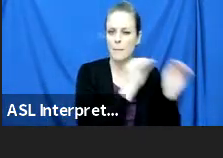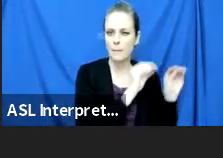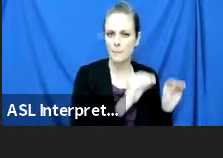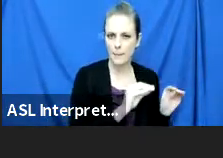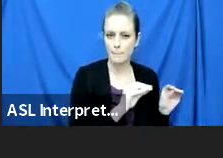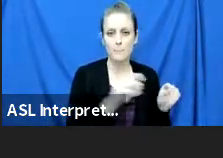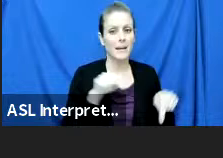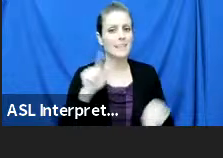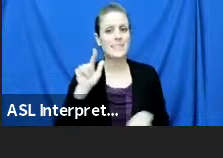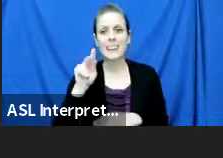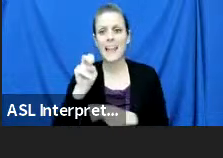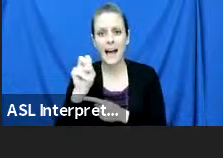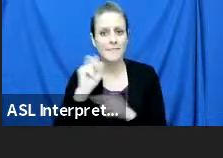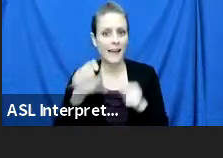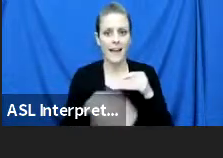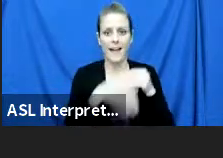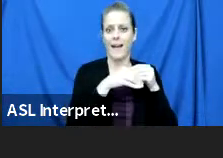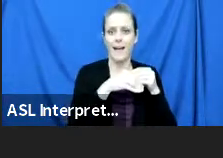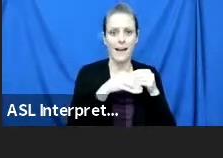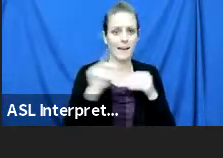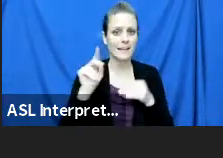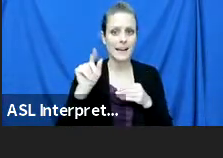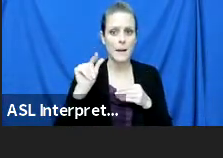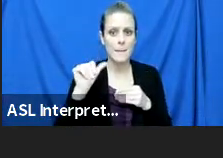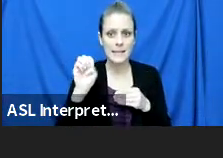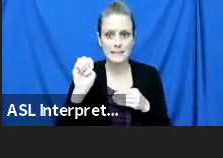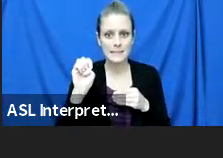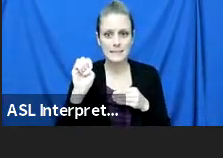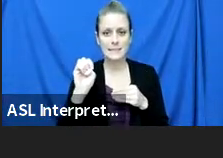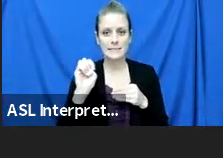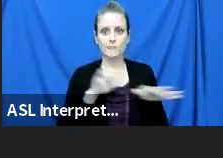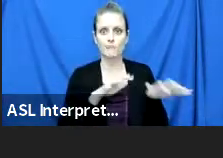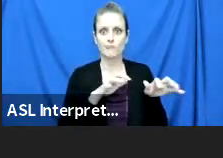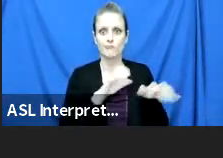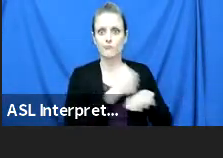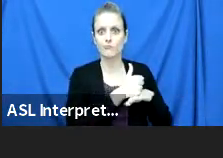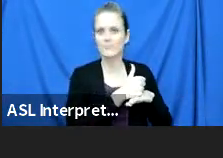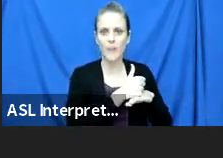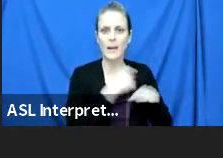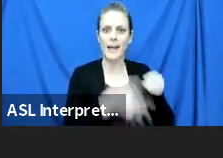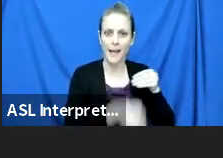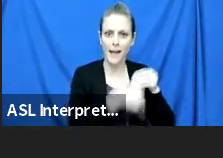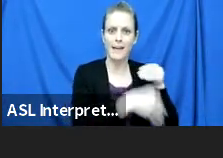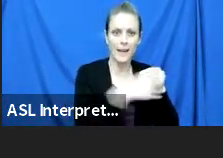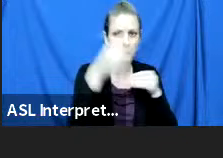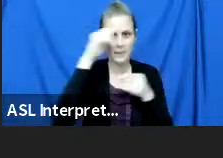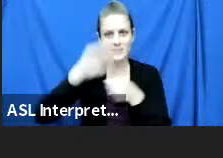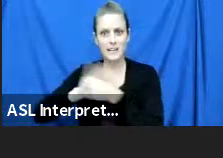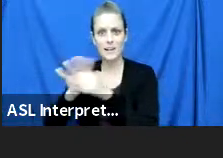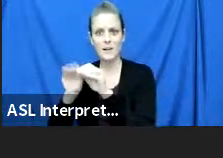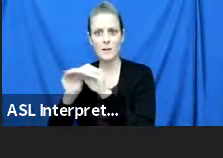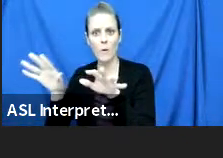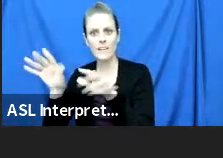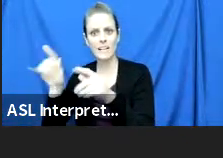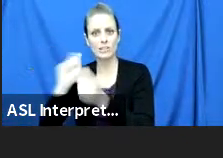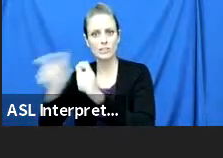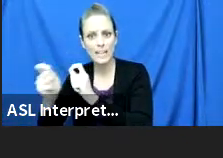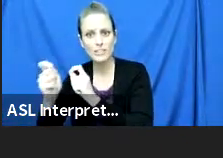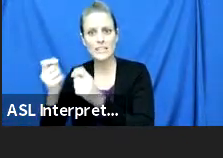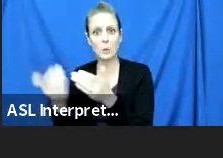can always add more questions as things change because this virus is changing, new things are happening. So we want to account for